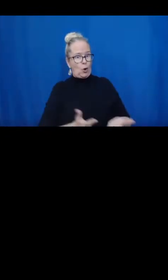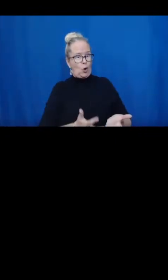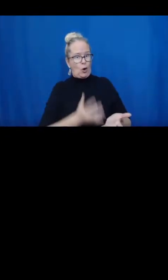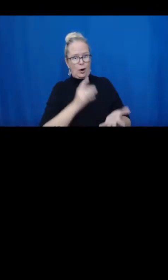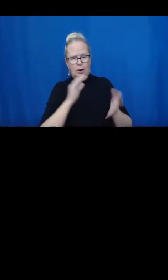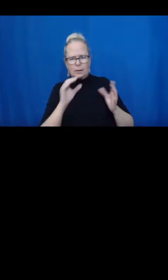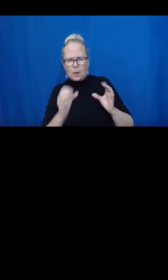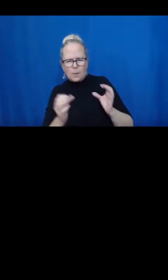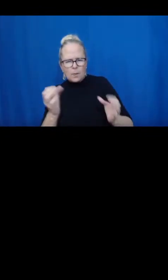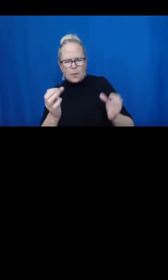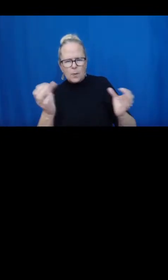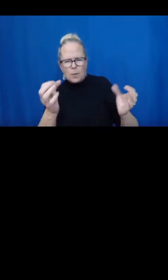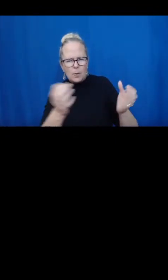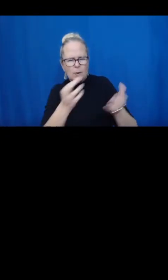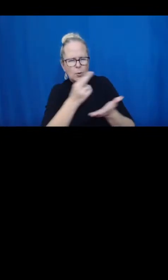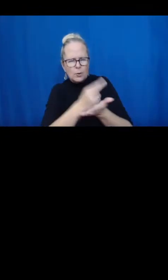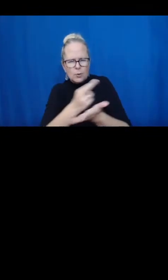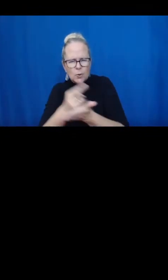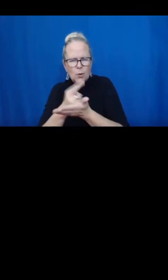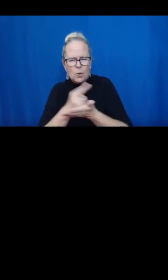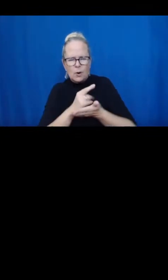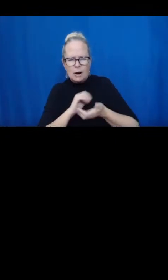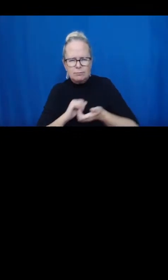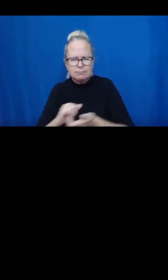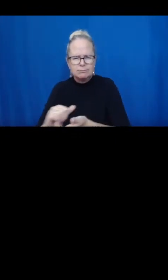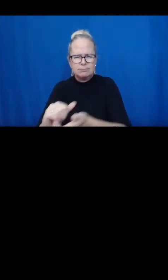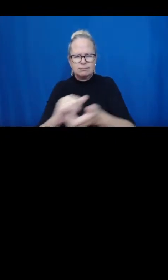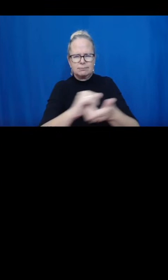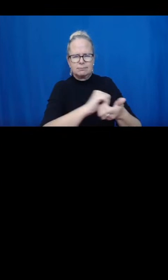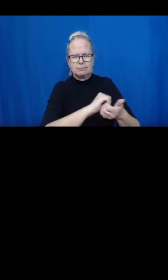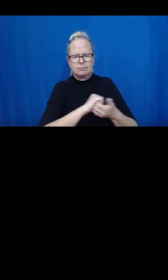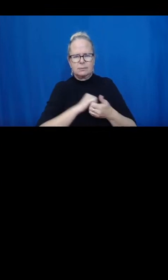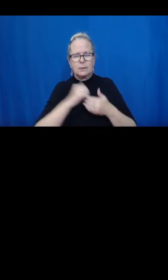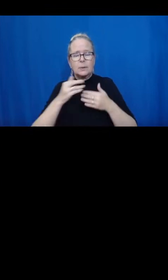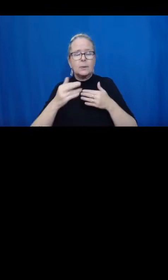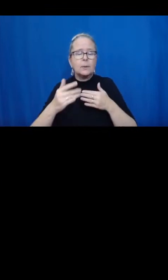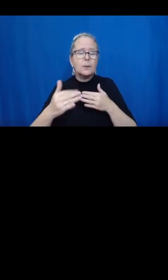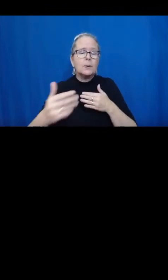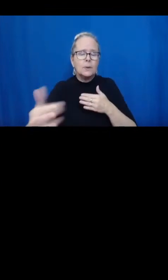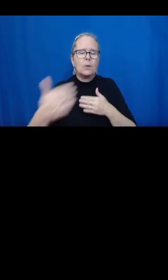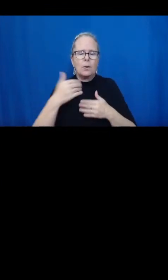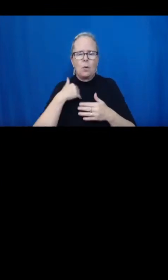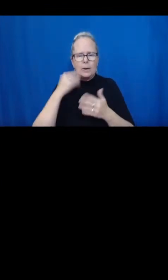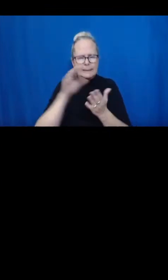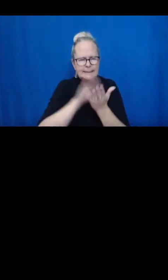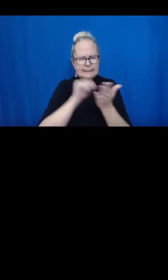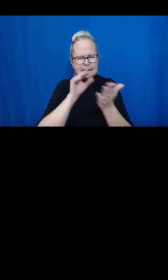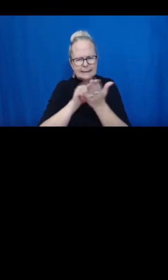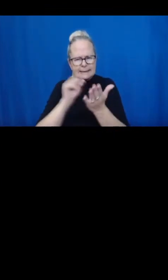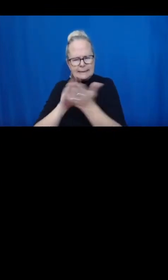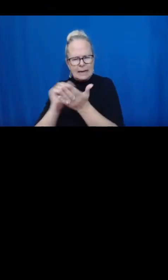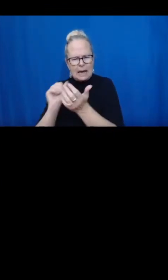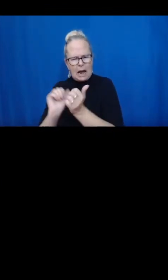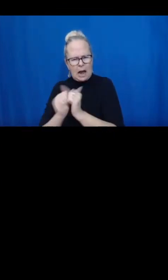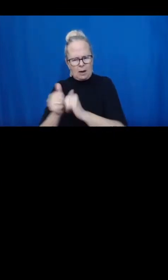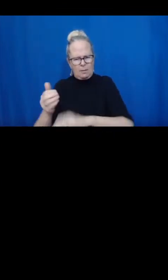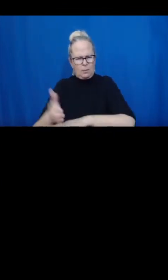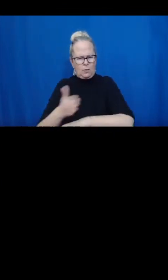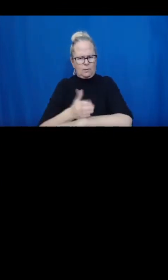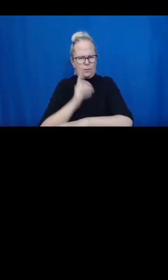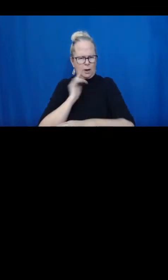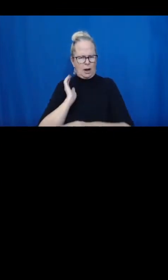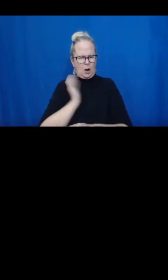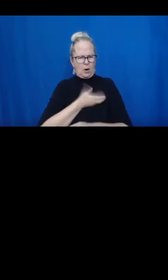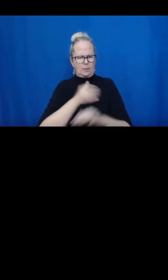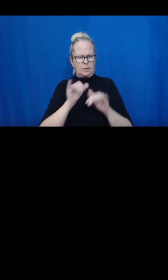normal, but go forward to a better normal. And the science will push us, the science will push the